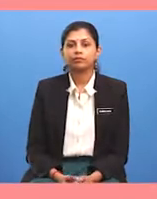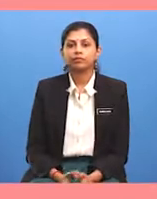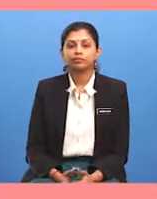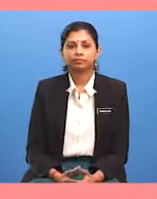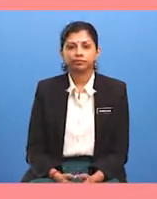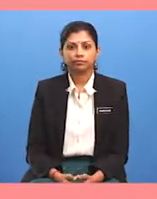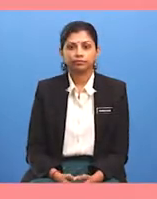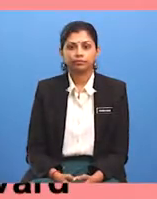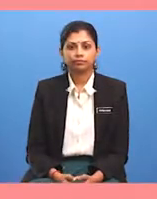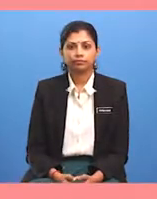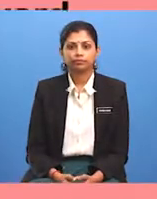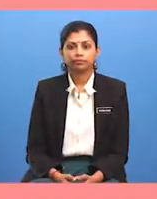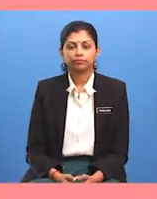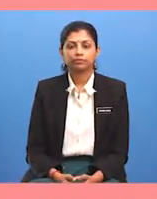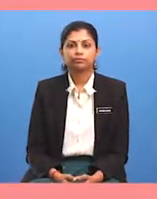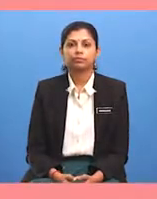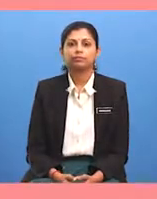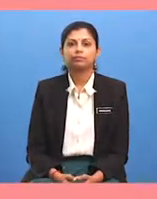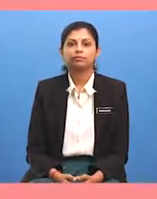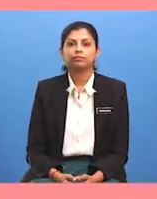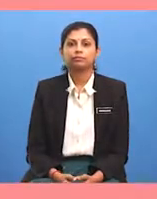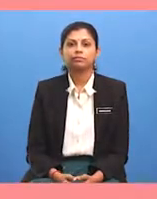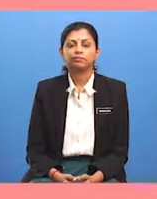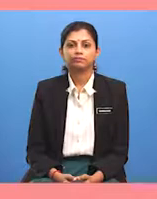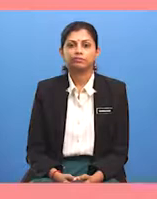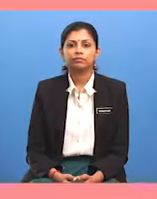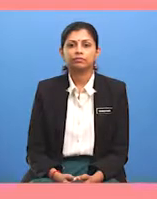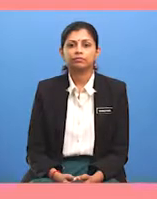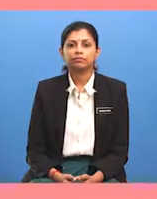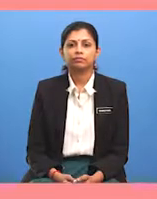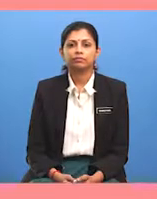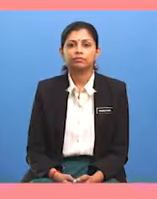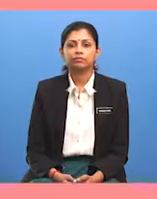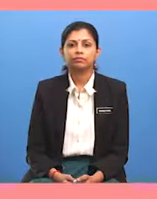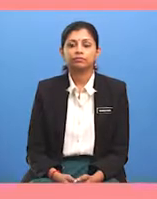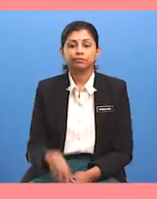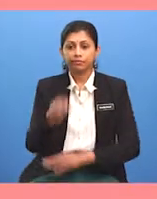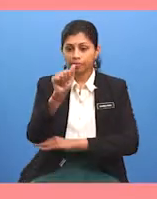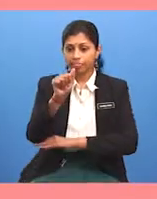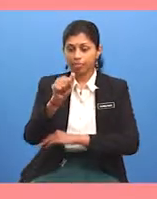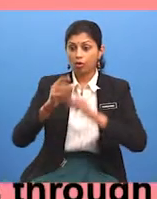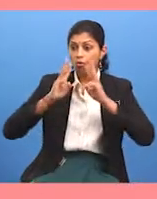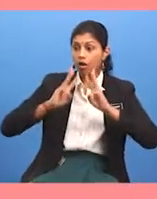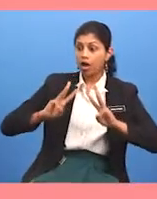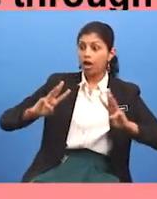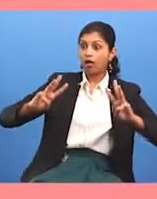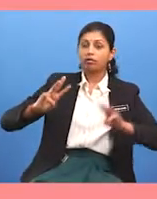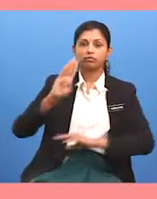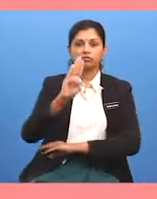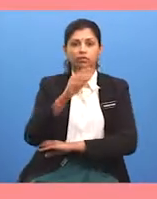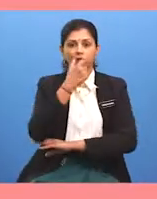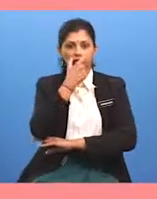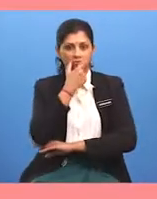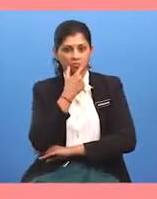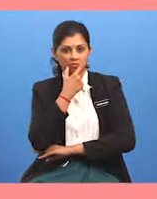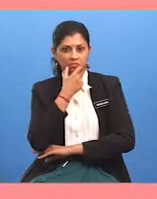amazed by his success. B. He is disappointed that he dropped out of Harvard. Or C. He